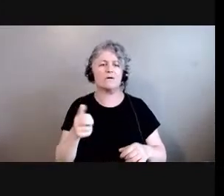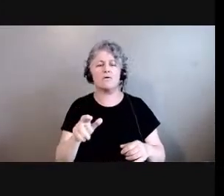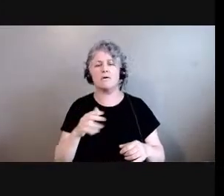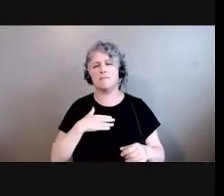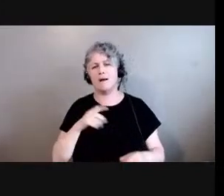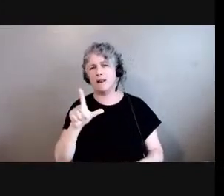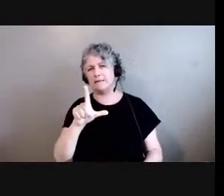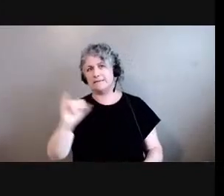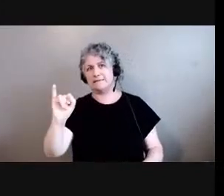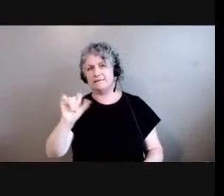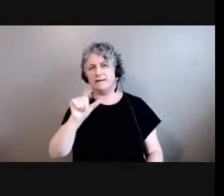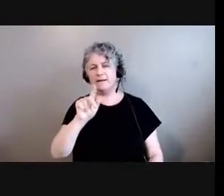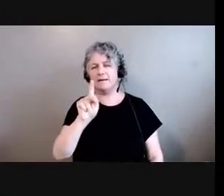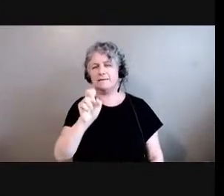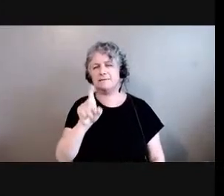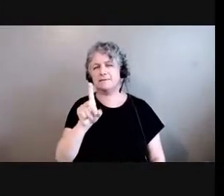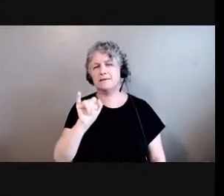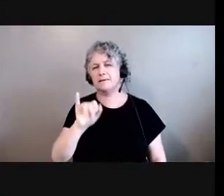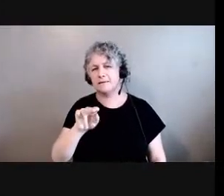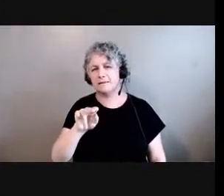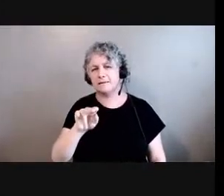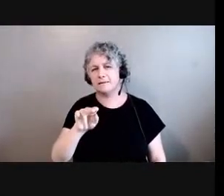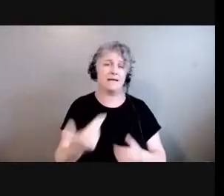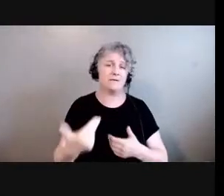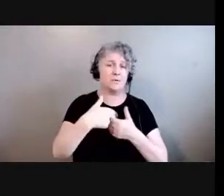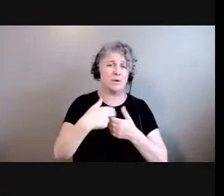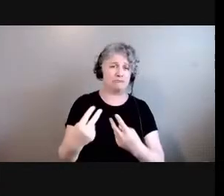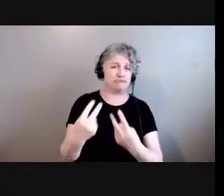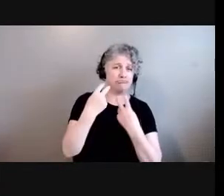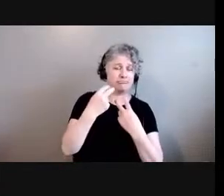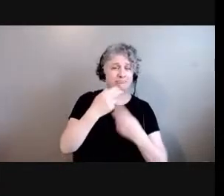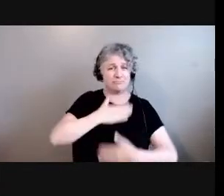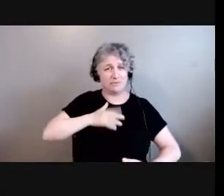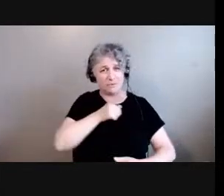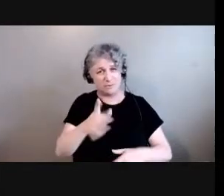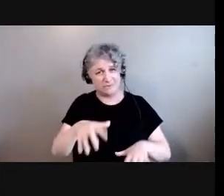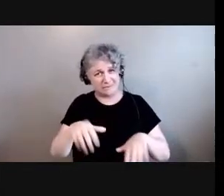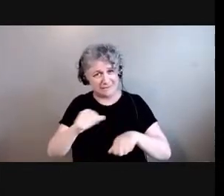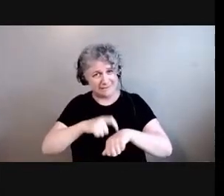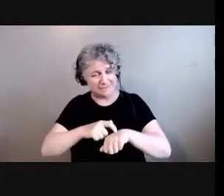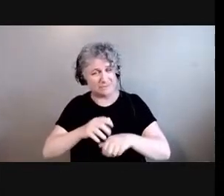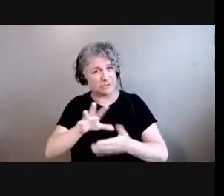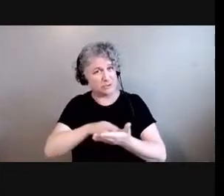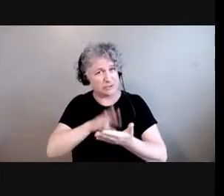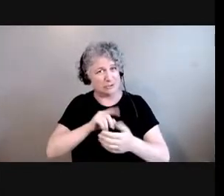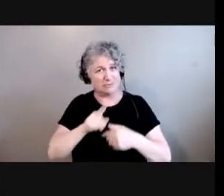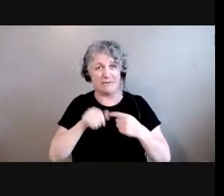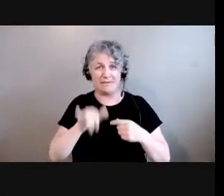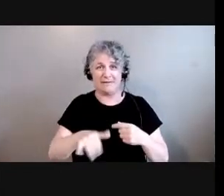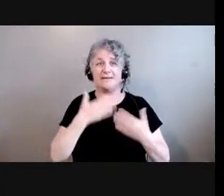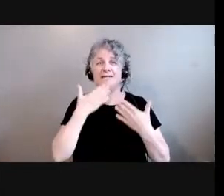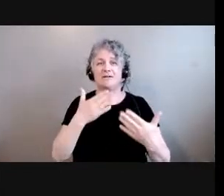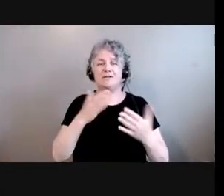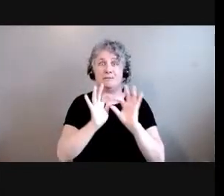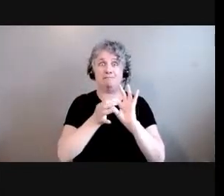So thank you for joining me today. I really appreciate you taking the time to learn about this.